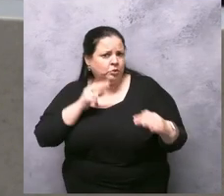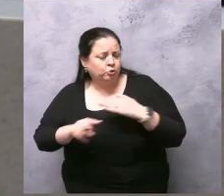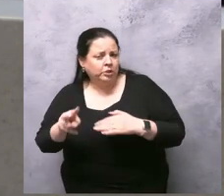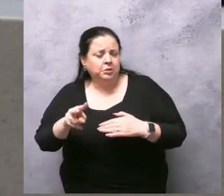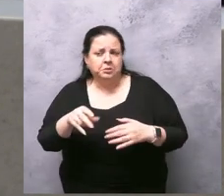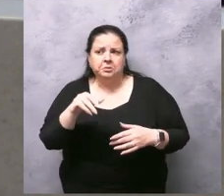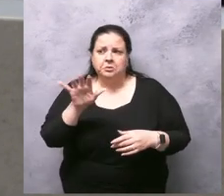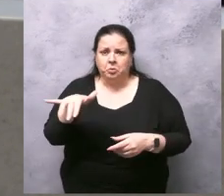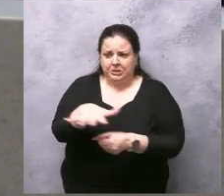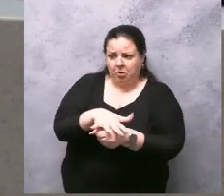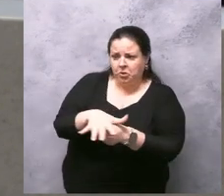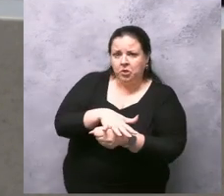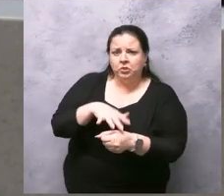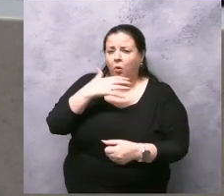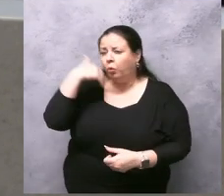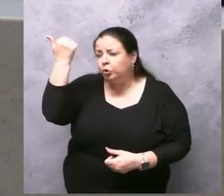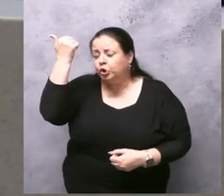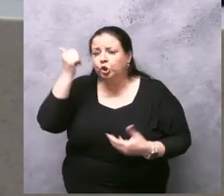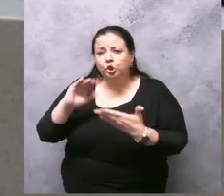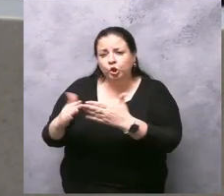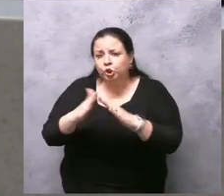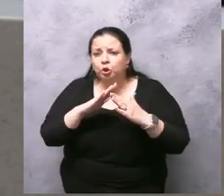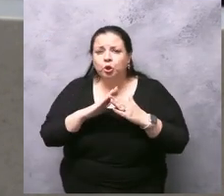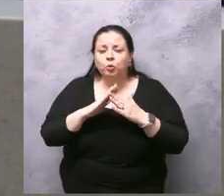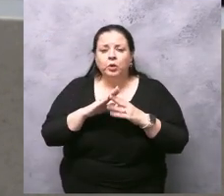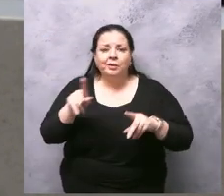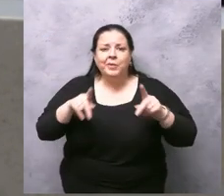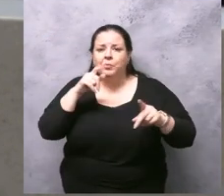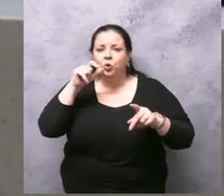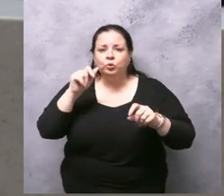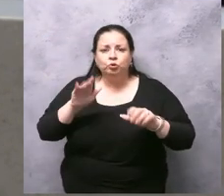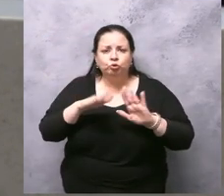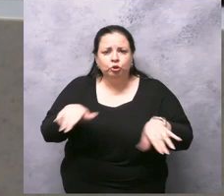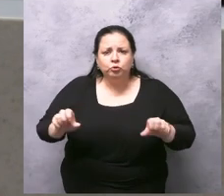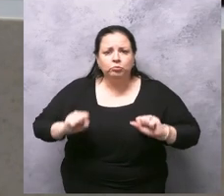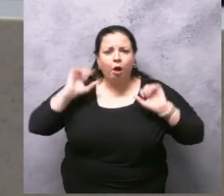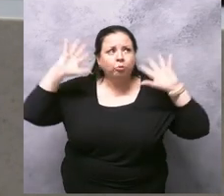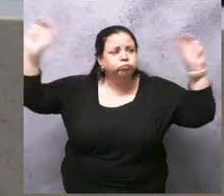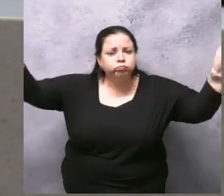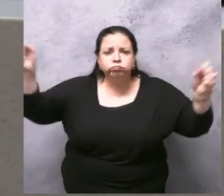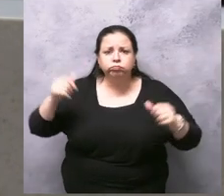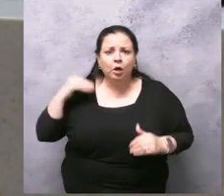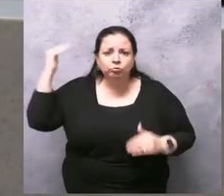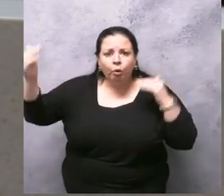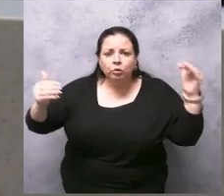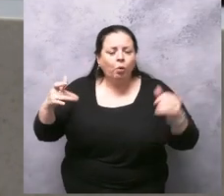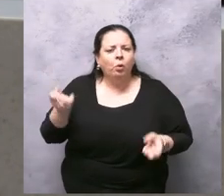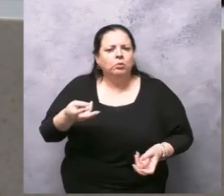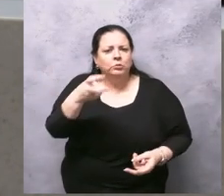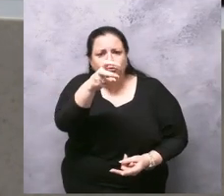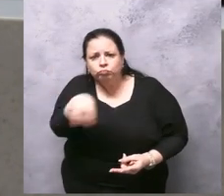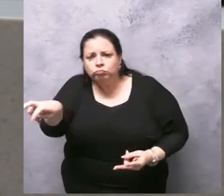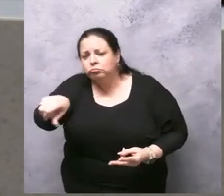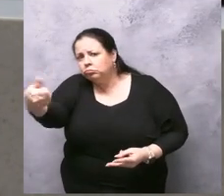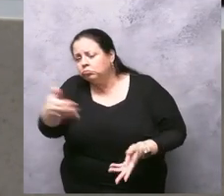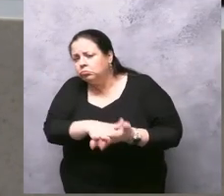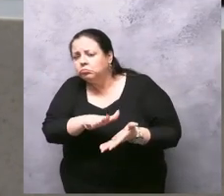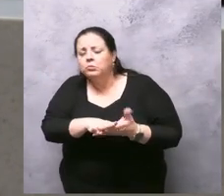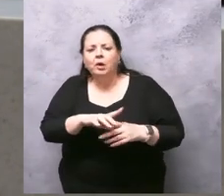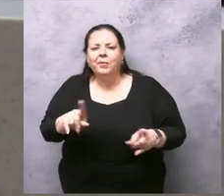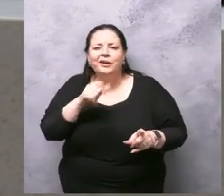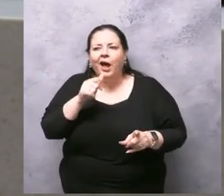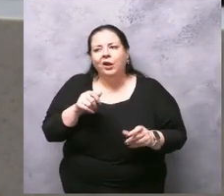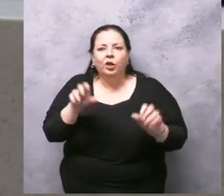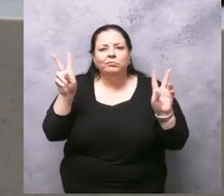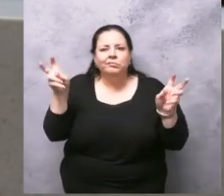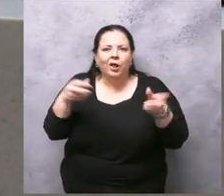going to be more older neighborhoods with empty nesters? Is it something where maybe kids are moving from one school to the other, but we're not necessarily losing